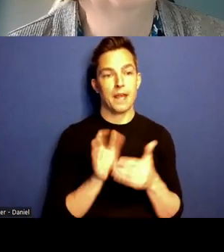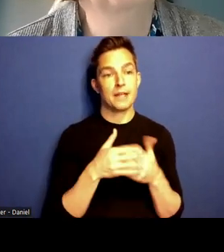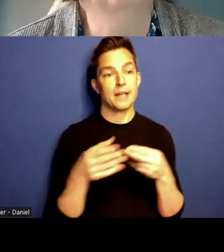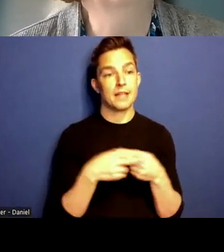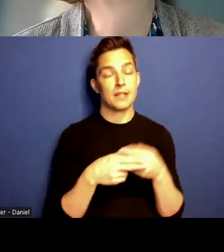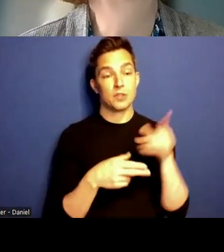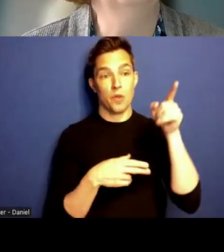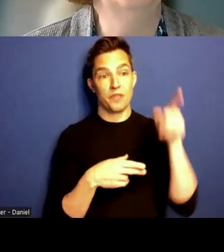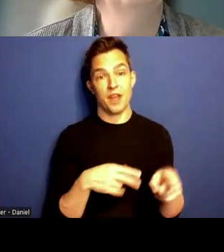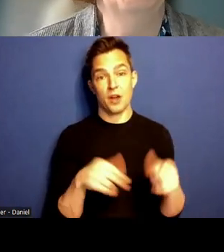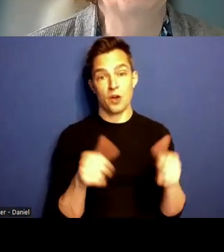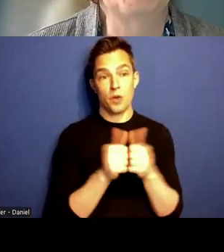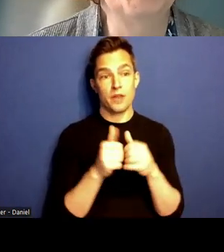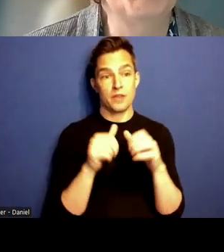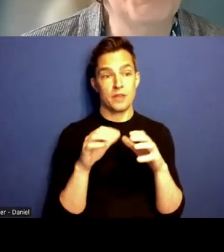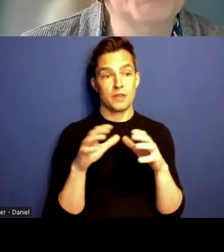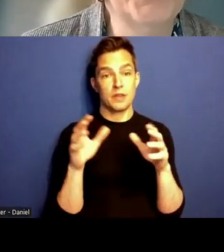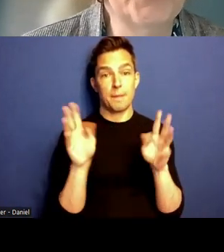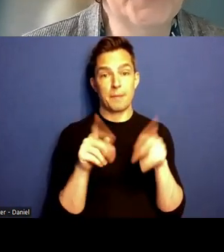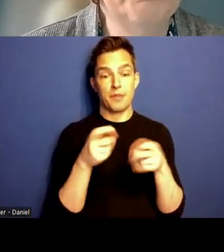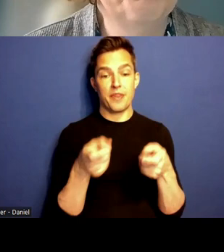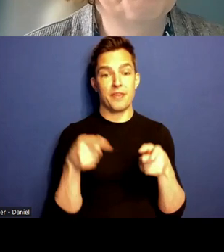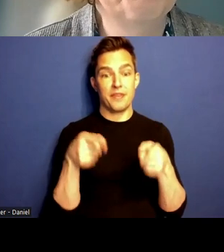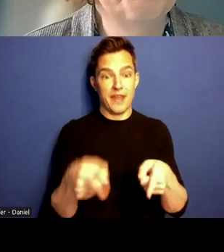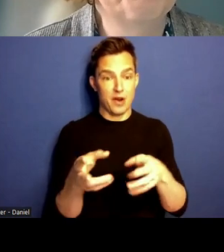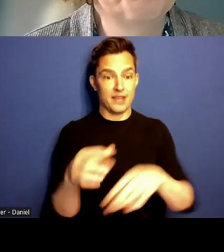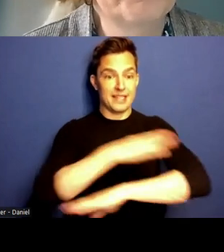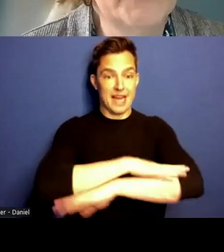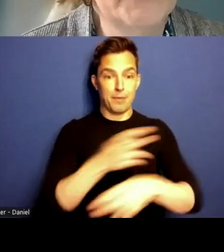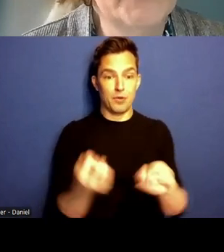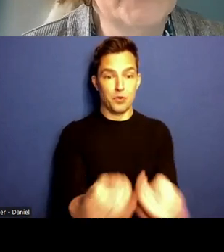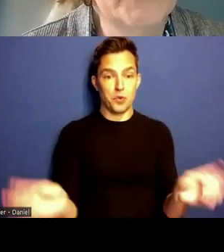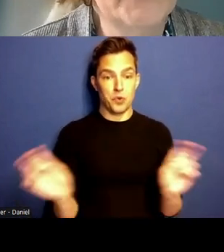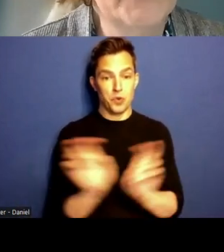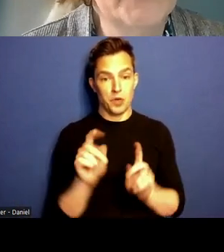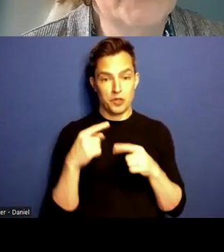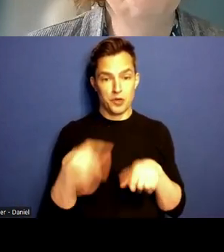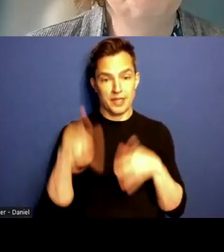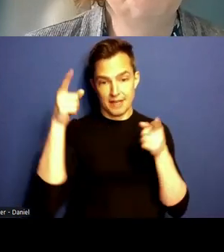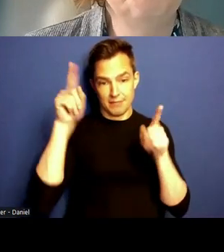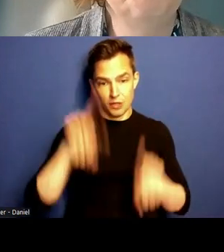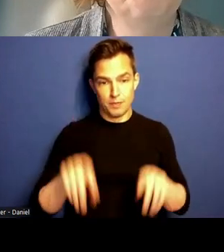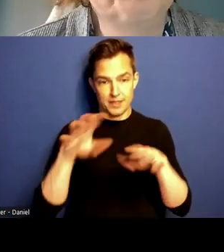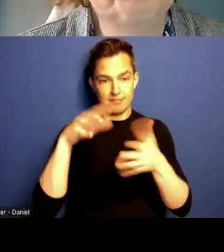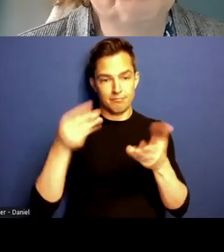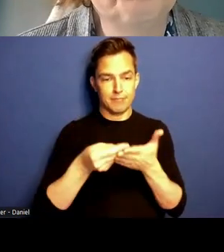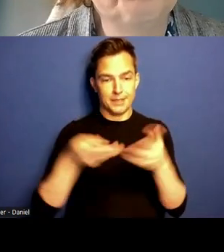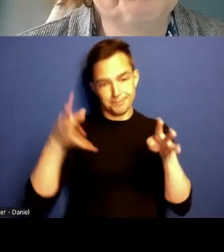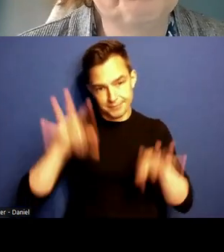And so here are the parties at the table during our settlement. Next slide.